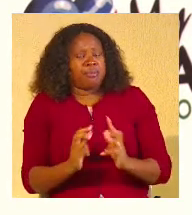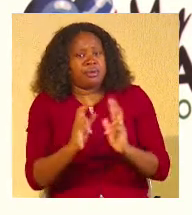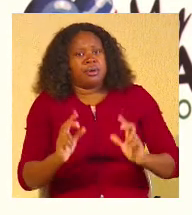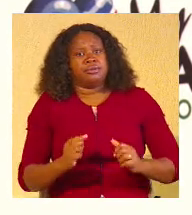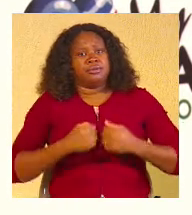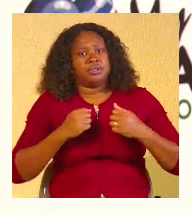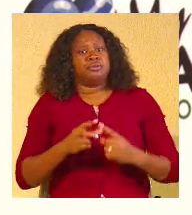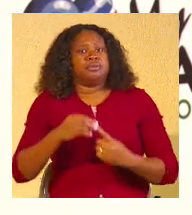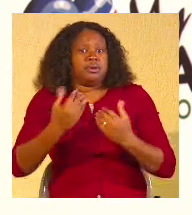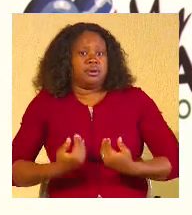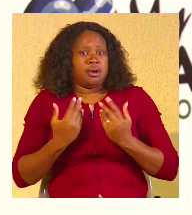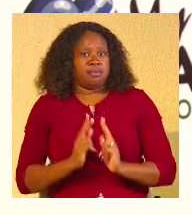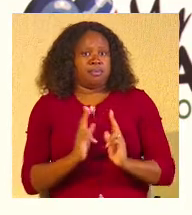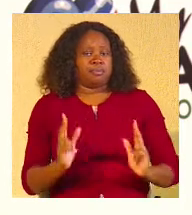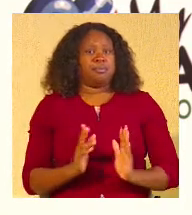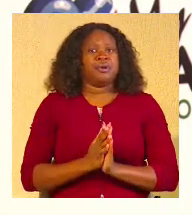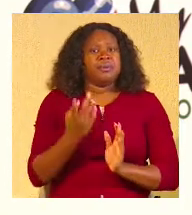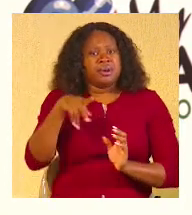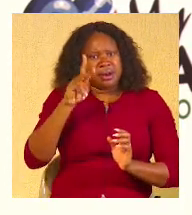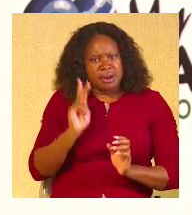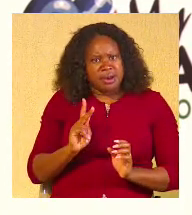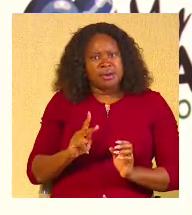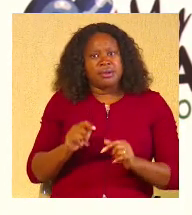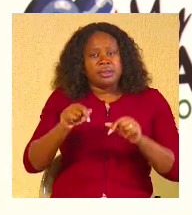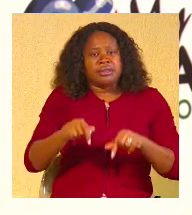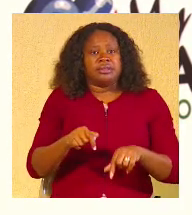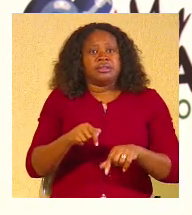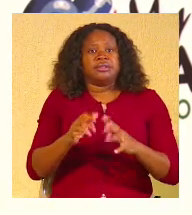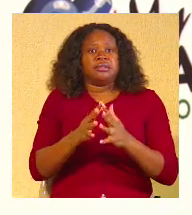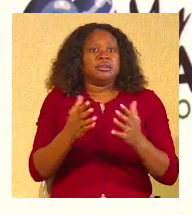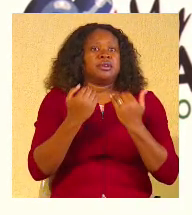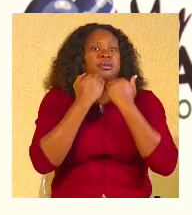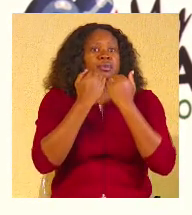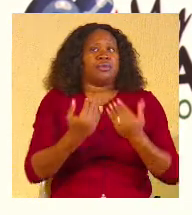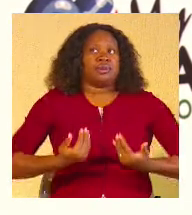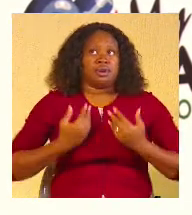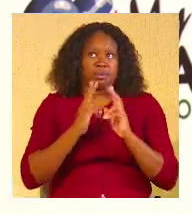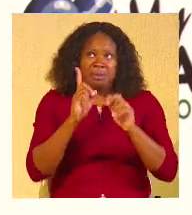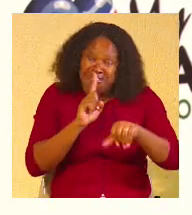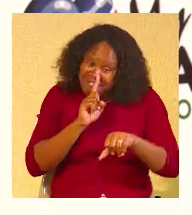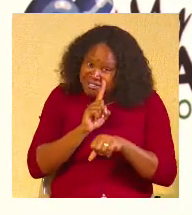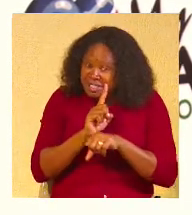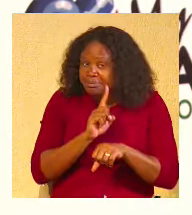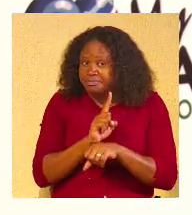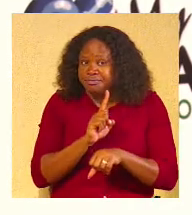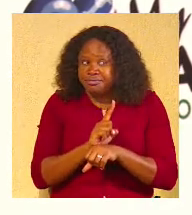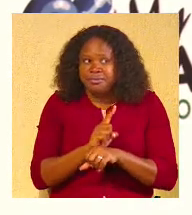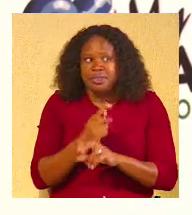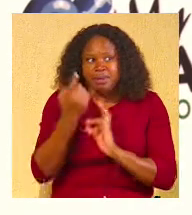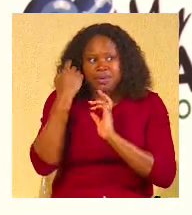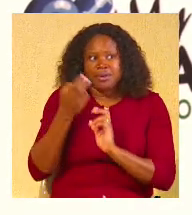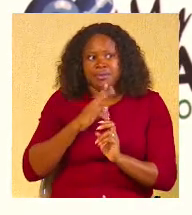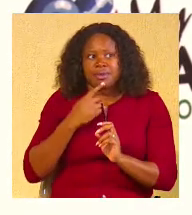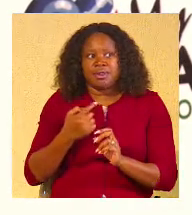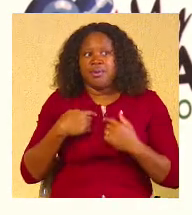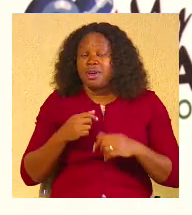people. But I think also in this time, it's also important for young people, first of all, my minister told me the other day, we are